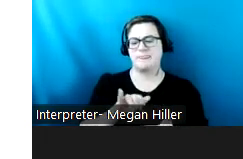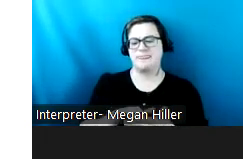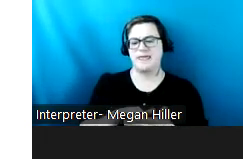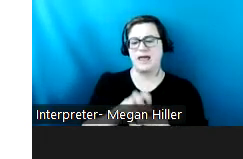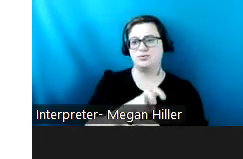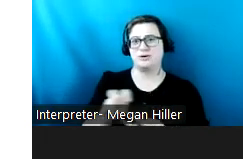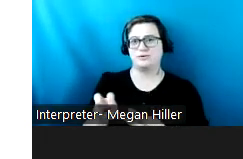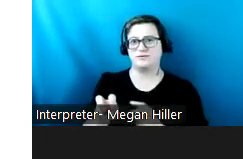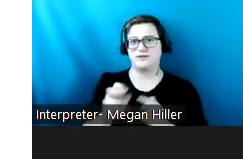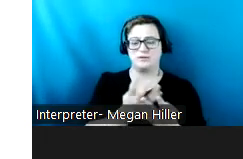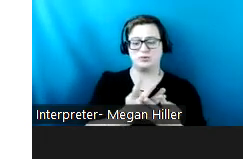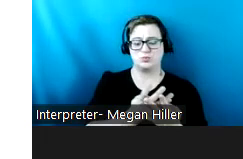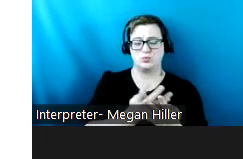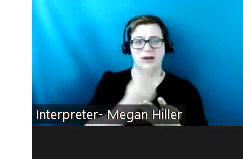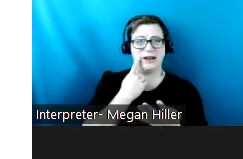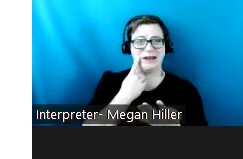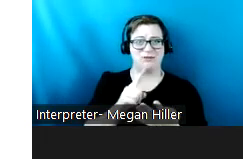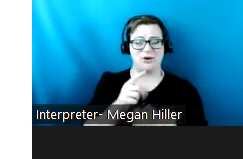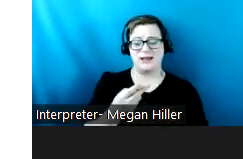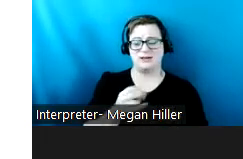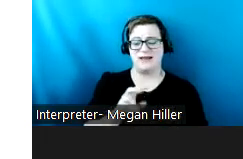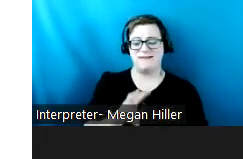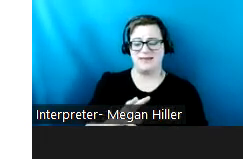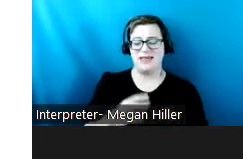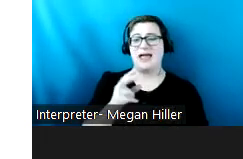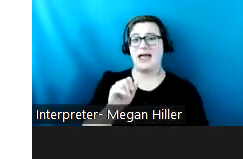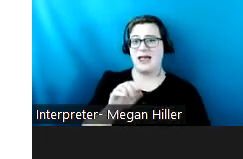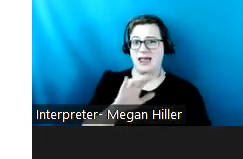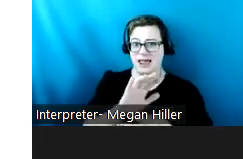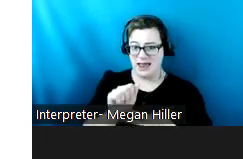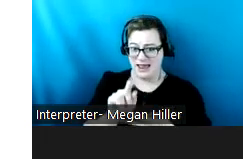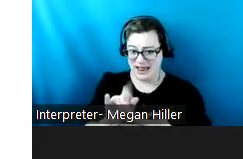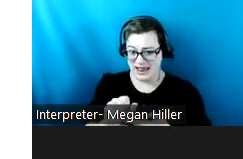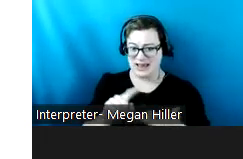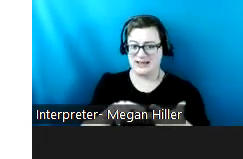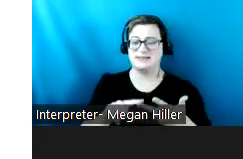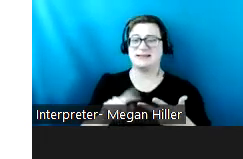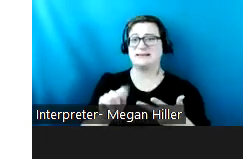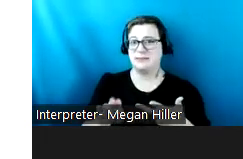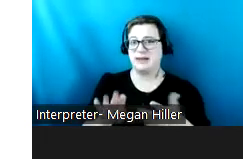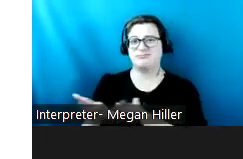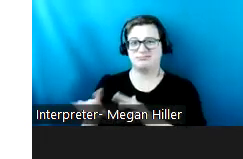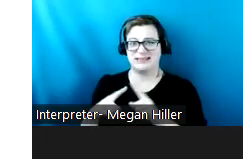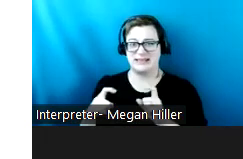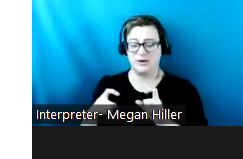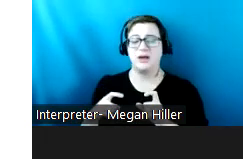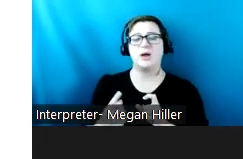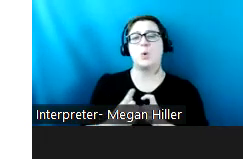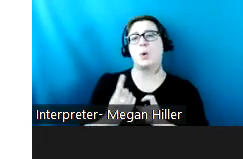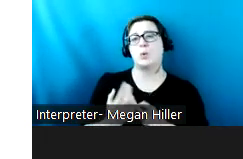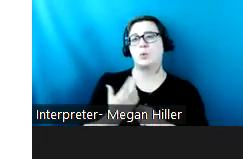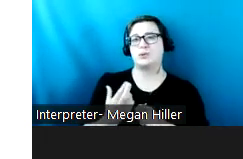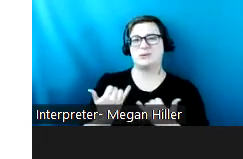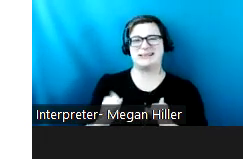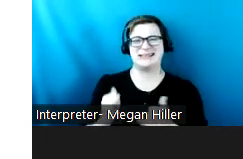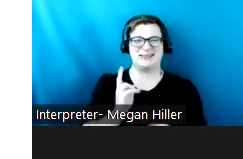of the screening for the HIV, AIDS, TB, and hepatitis A, B, and C. One of the reasons why we still kept it in the